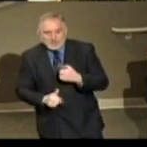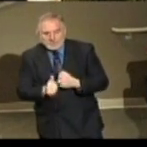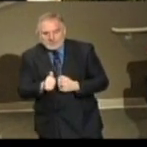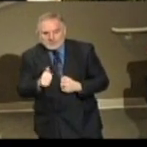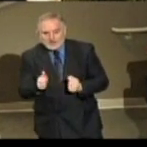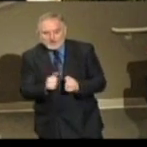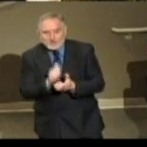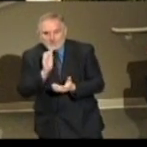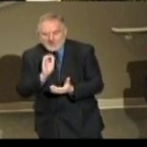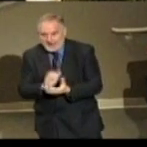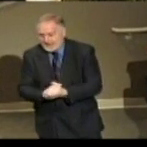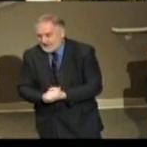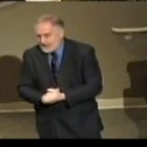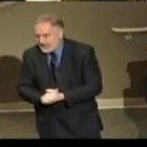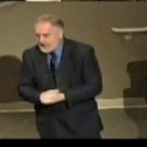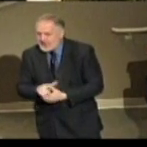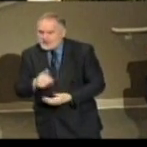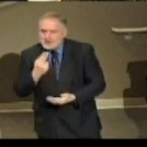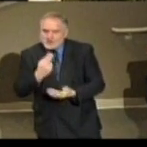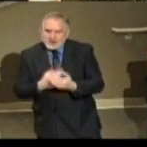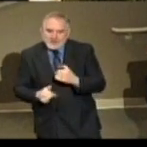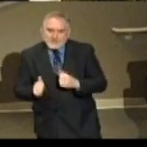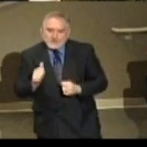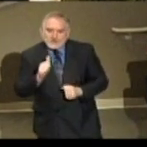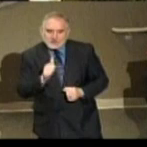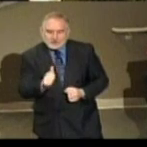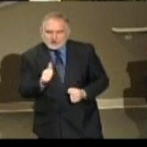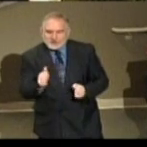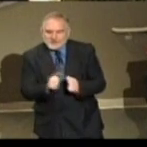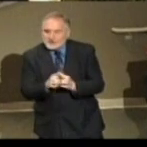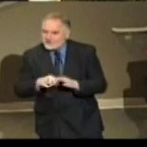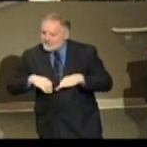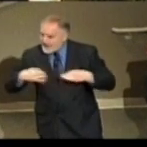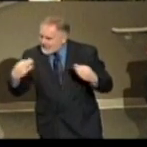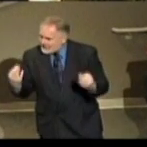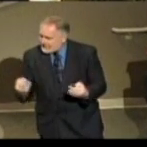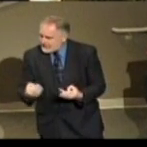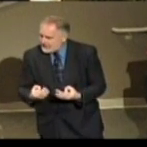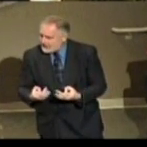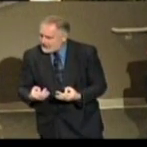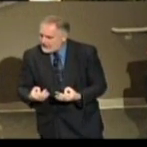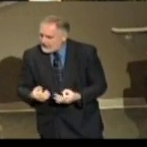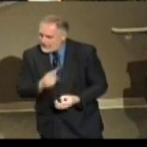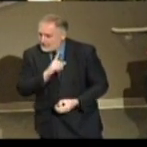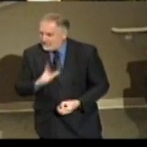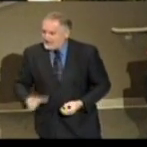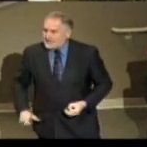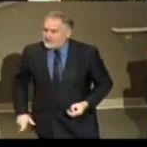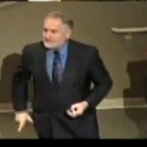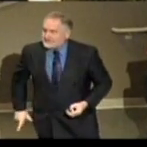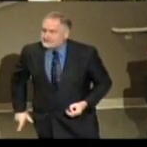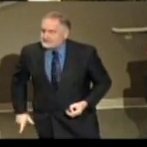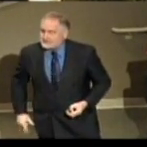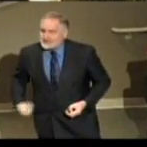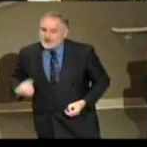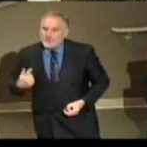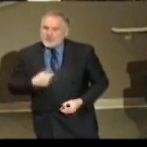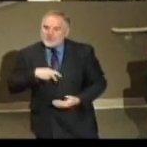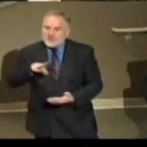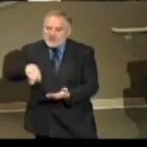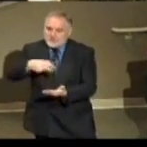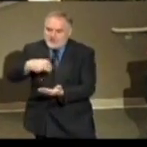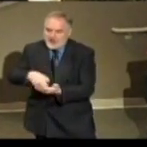mate? Have you humbled yourself with your family? Lord, we